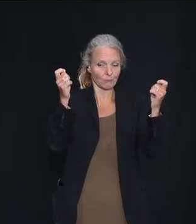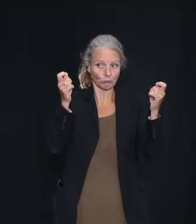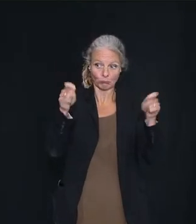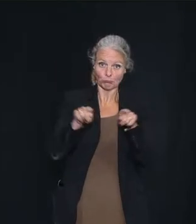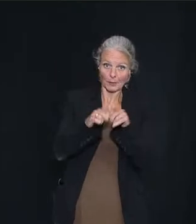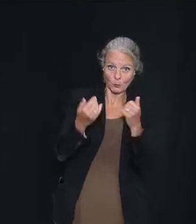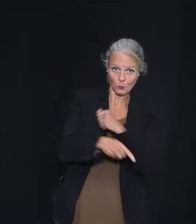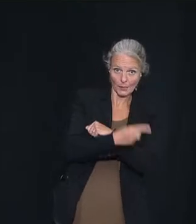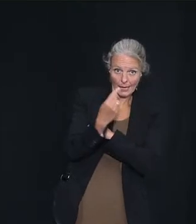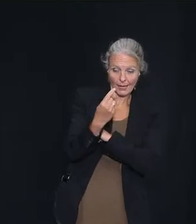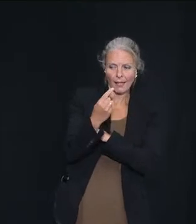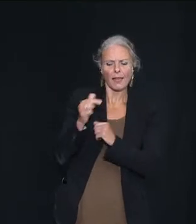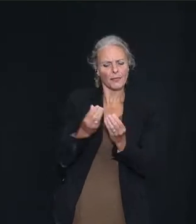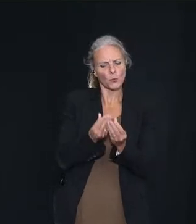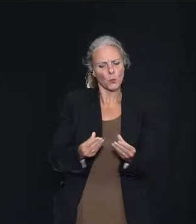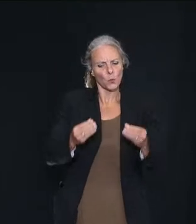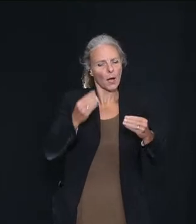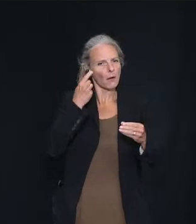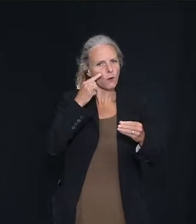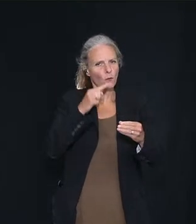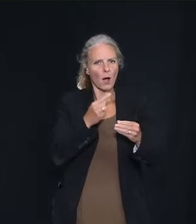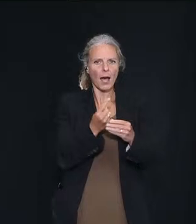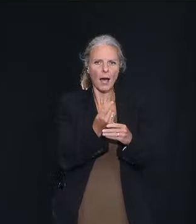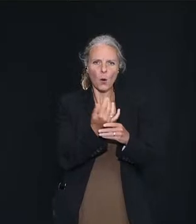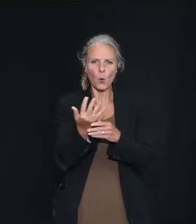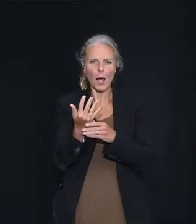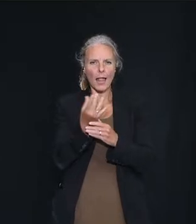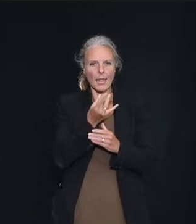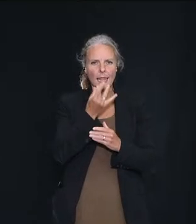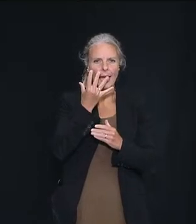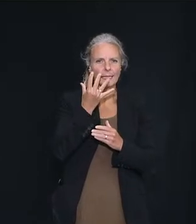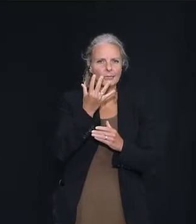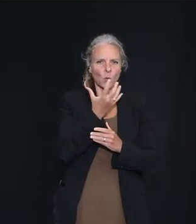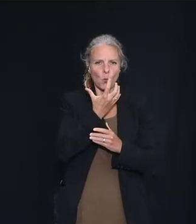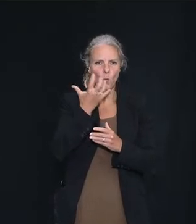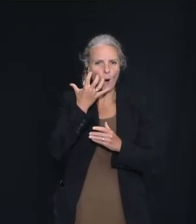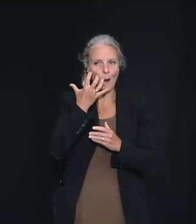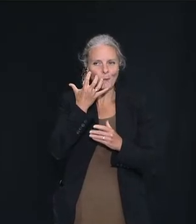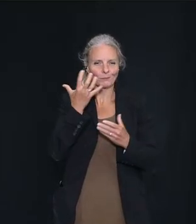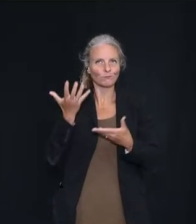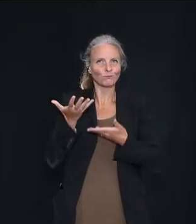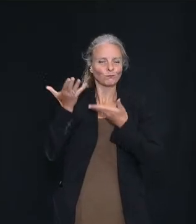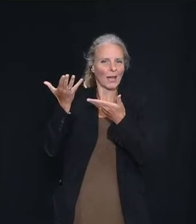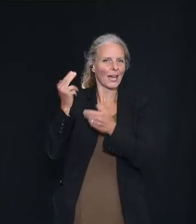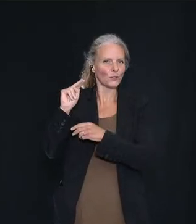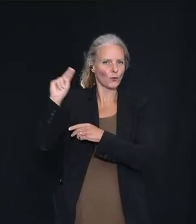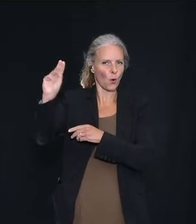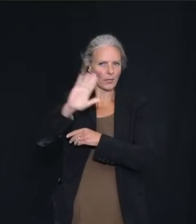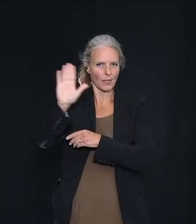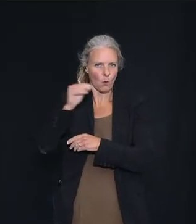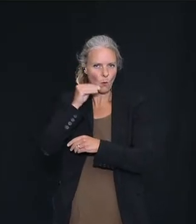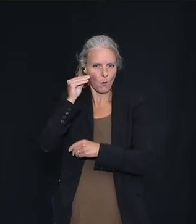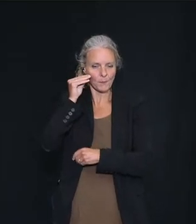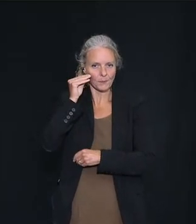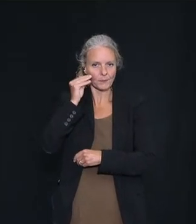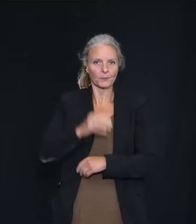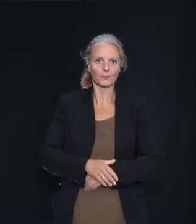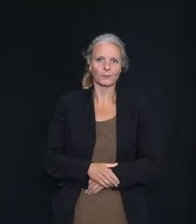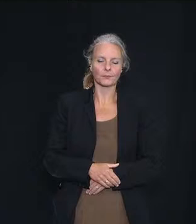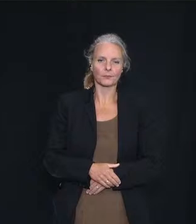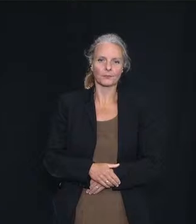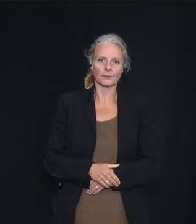to bring light and warmth to the home. Pour commencer, to begin, I'd like to